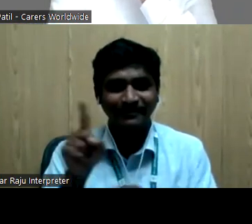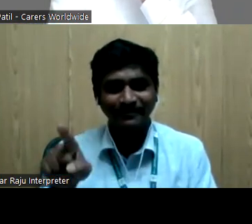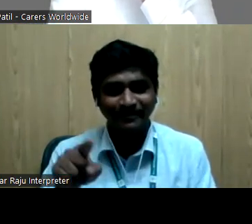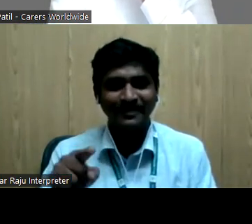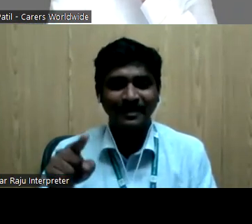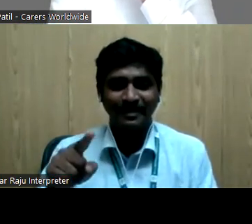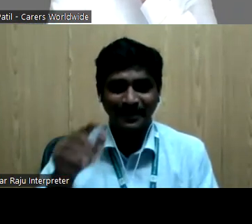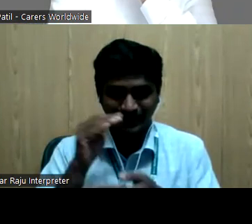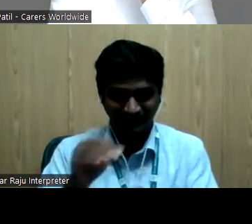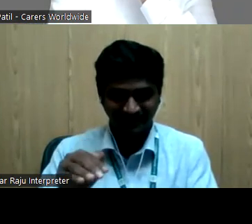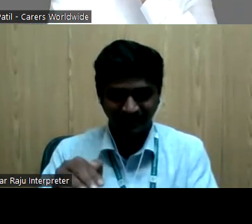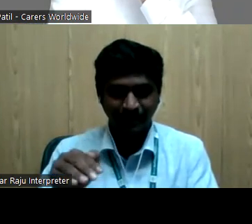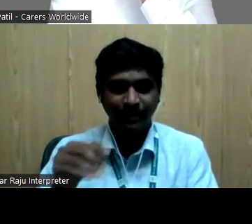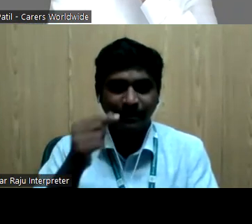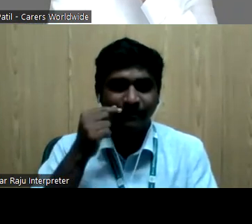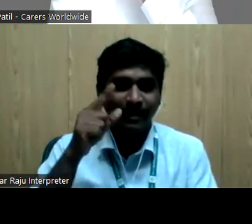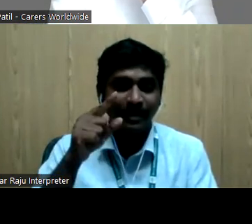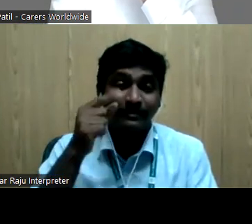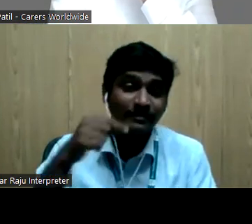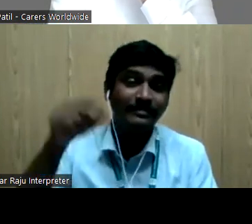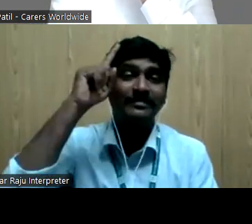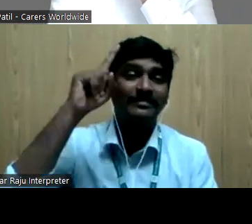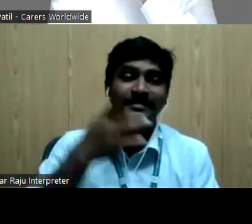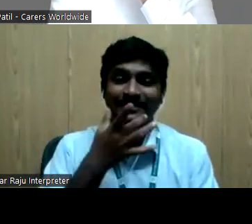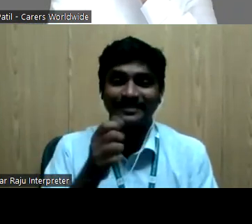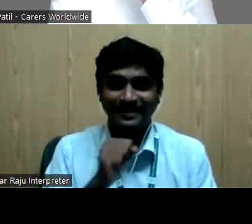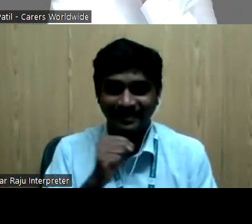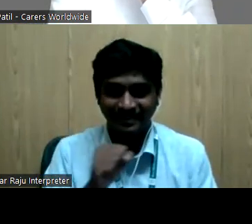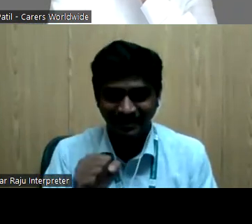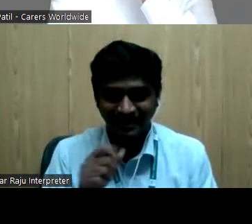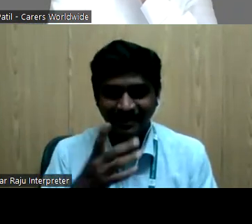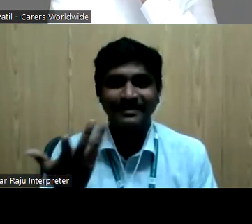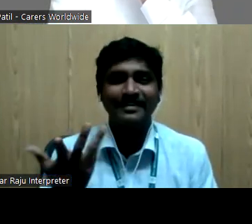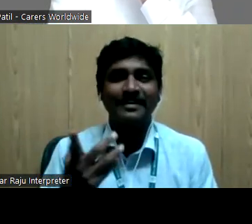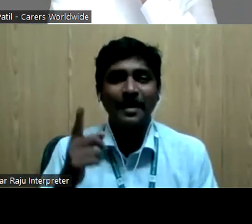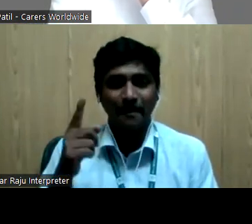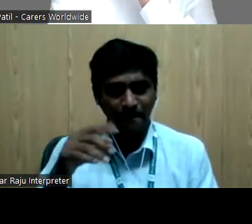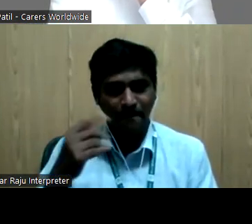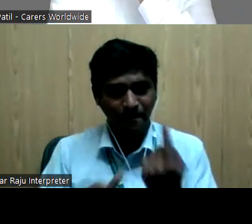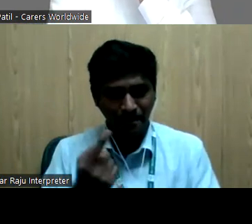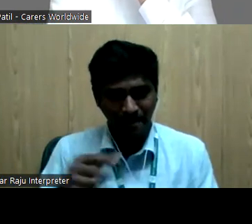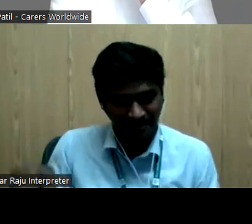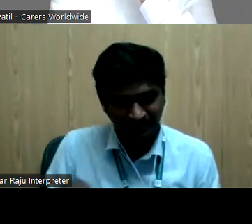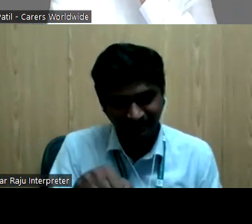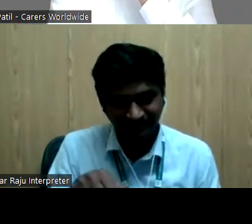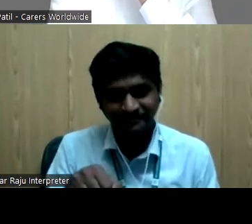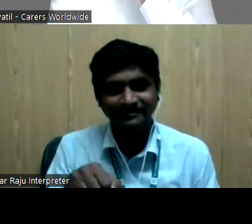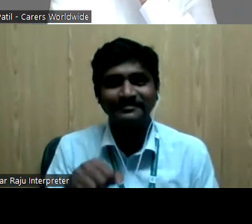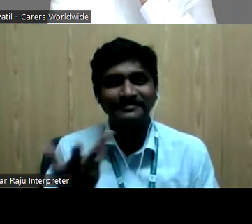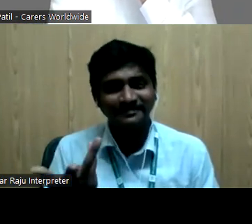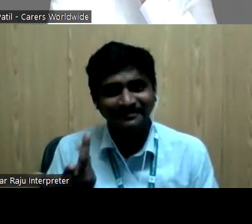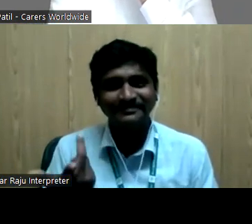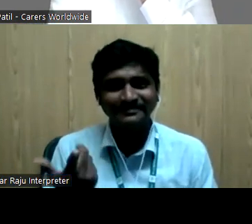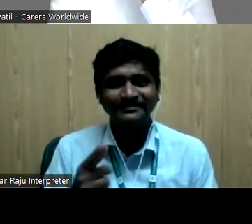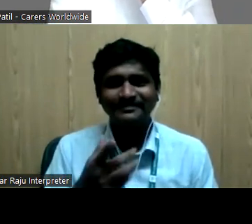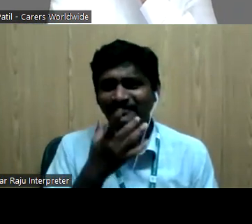aaj tumne bahut kar liya, main bacche ko leke park jata hu, I'll take the child to the park. The mother-in-law says maybe I'll help you with some cooking. Again, that's